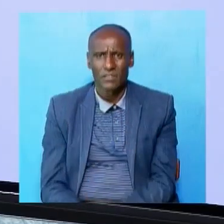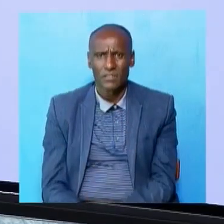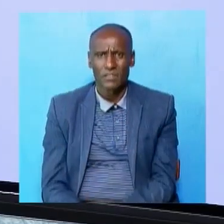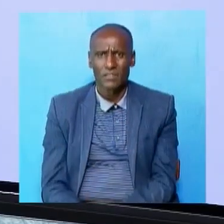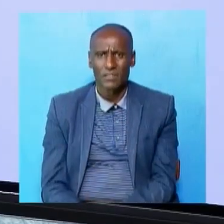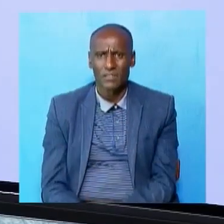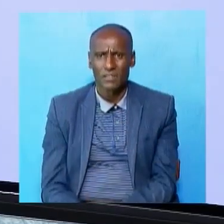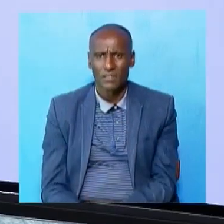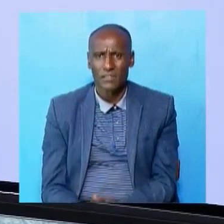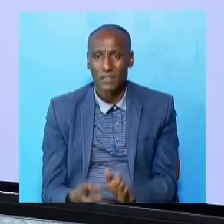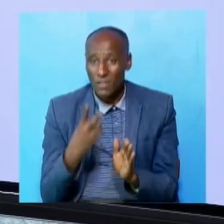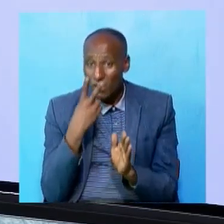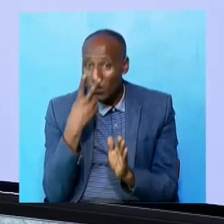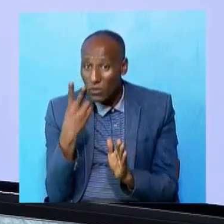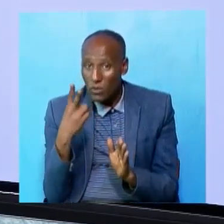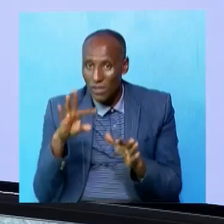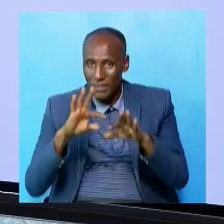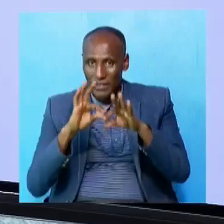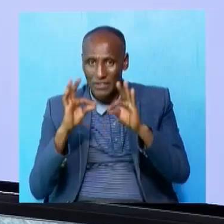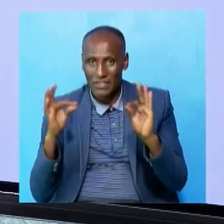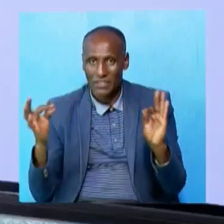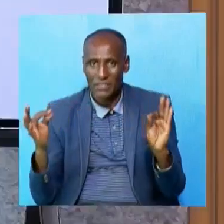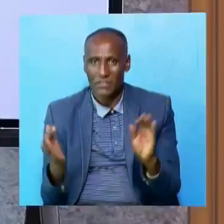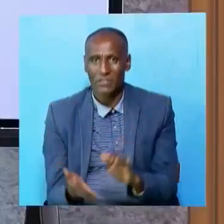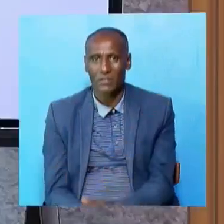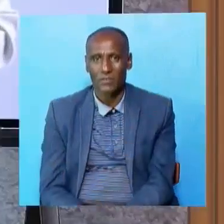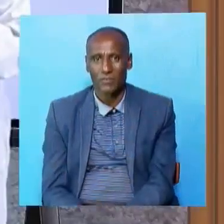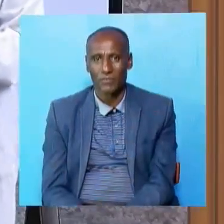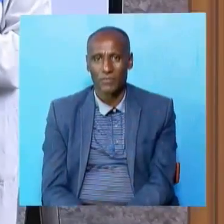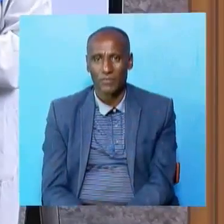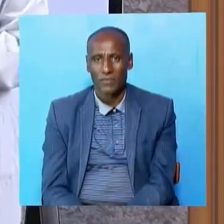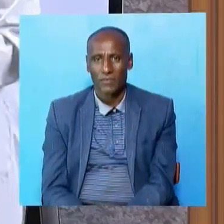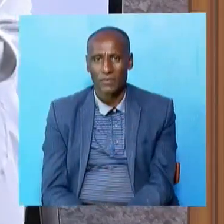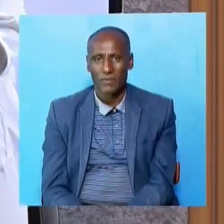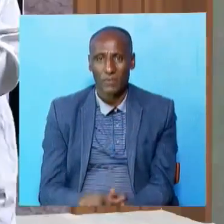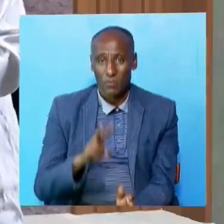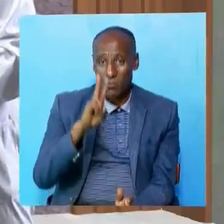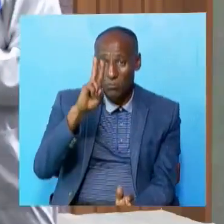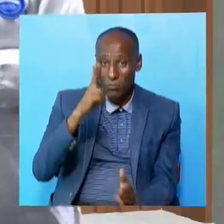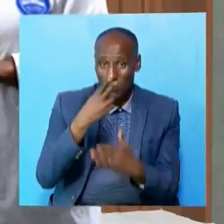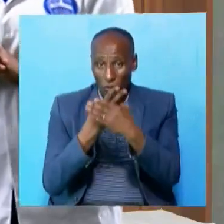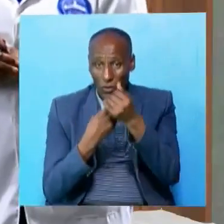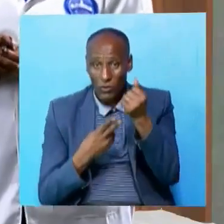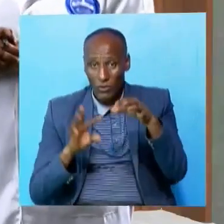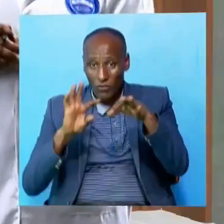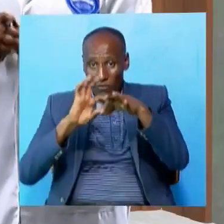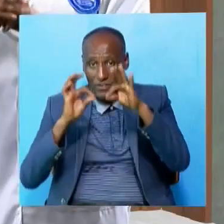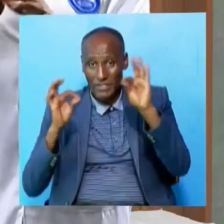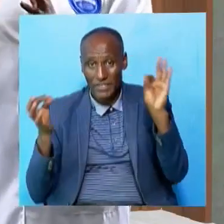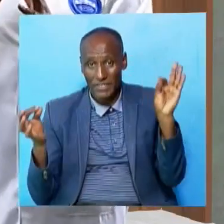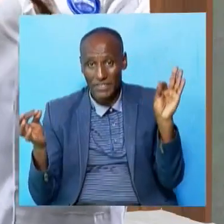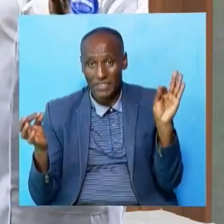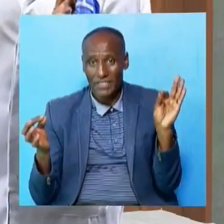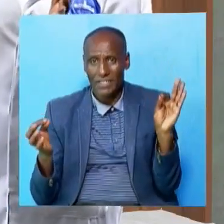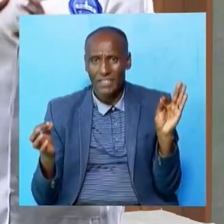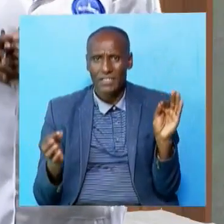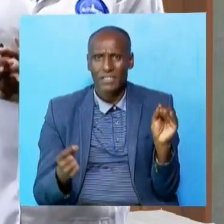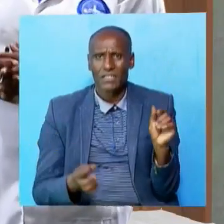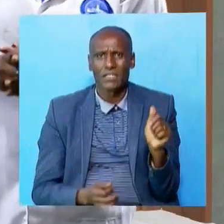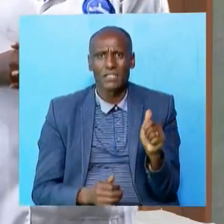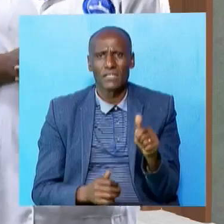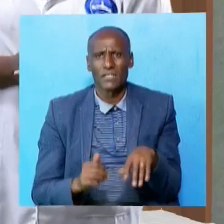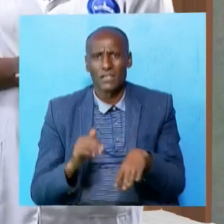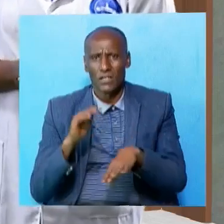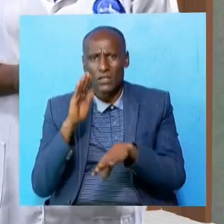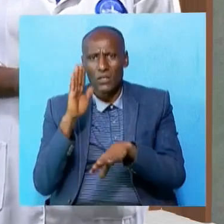Look at the sentences. Look at both of the sentences, and you can tell me what special thing